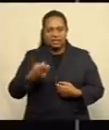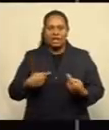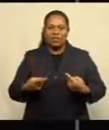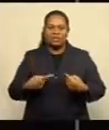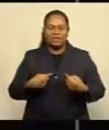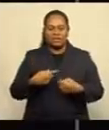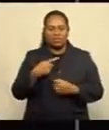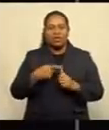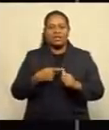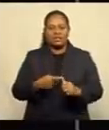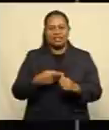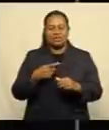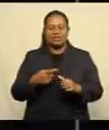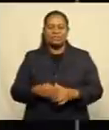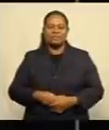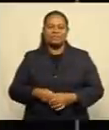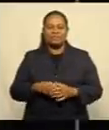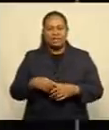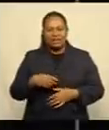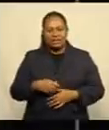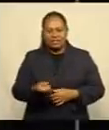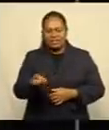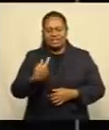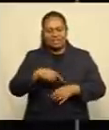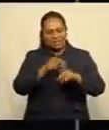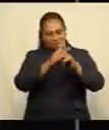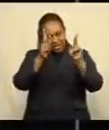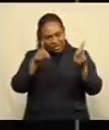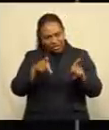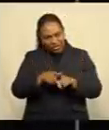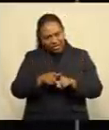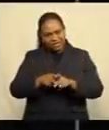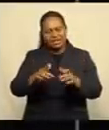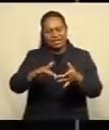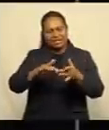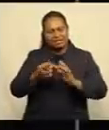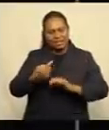us newsworthy pictures and videos by email